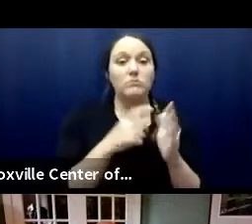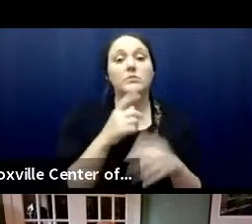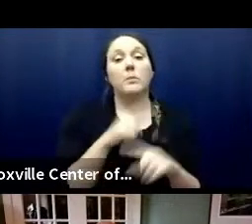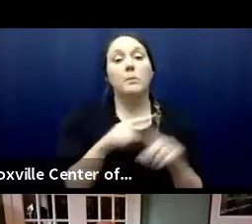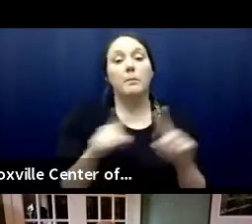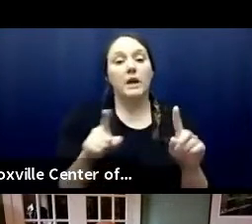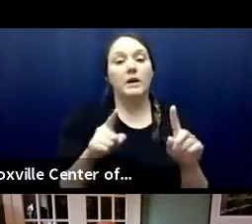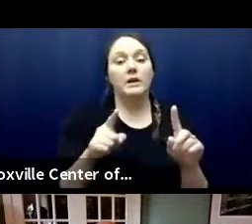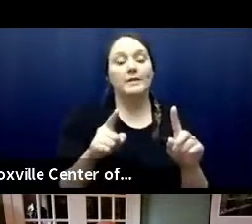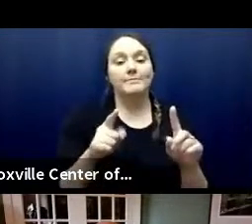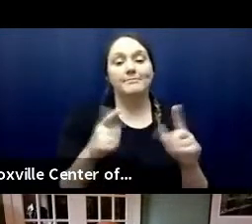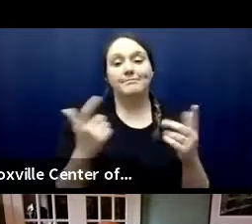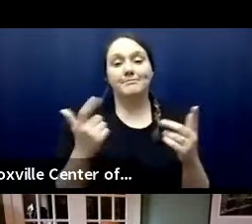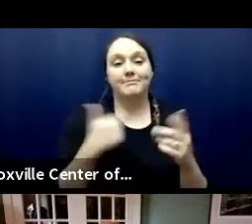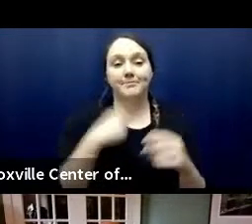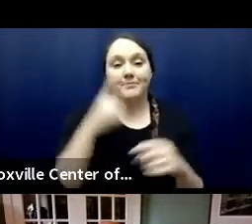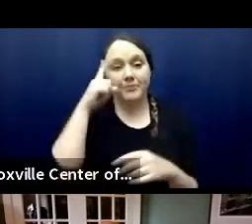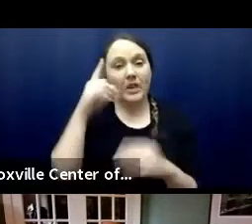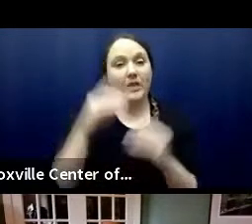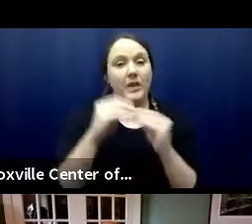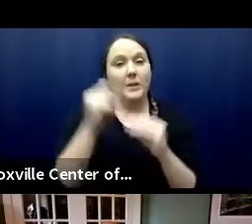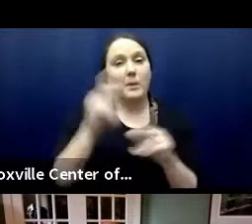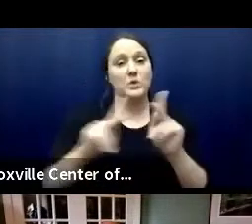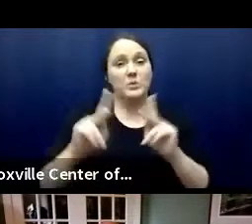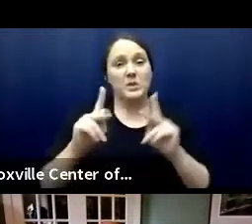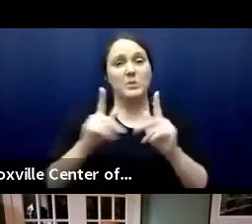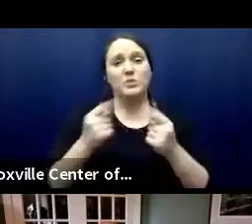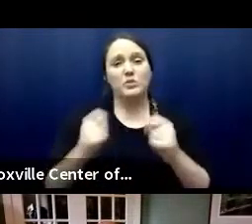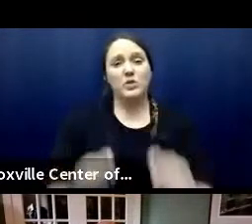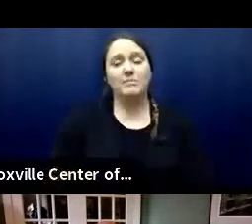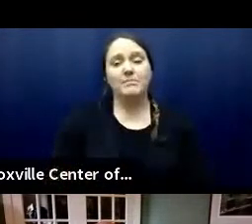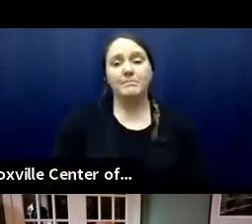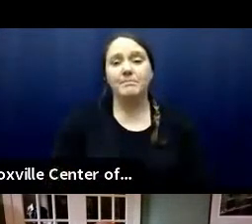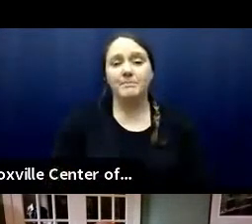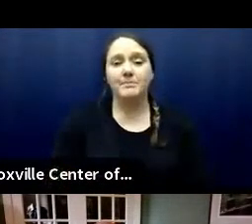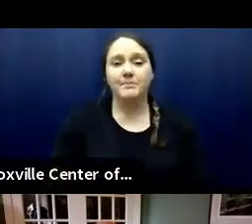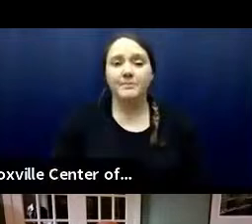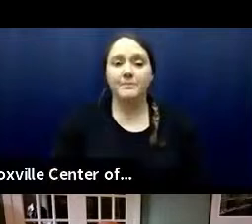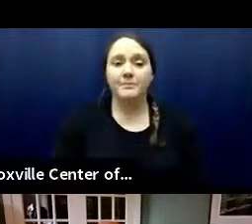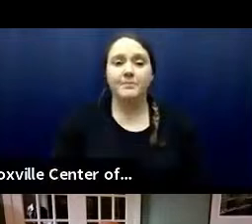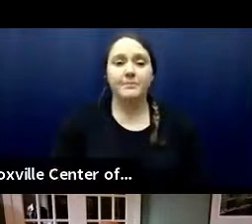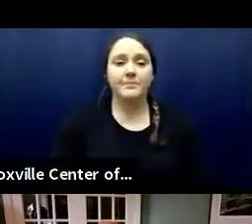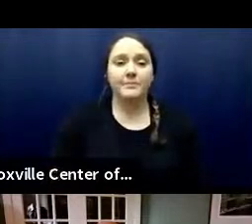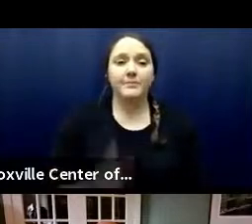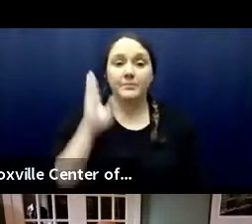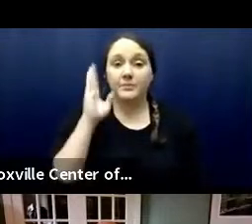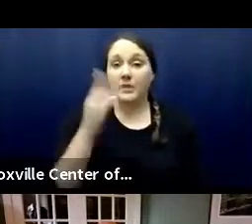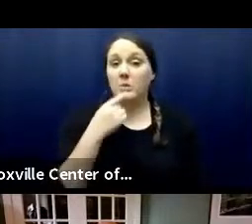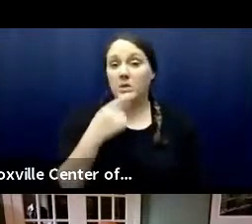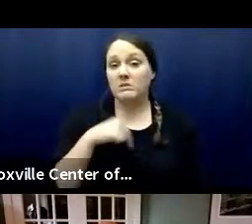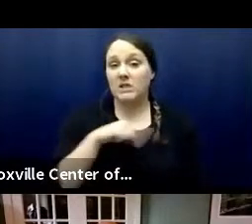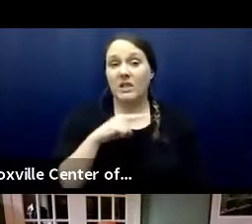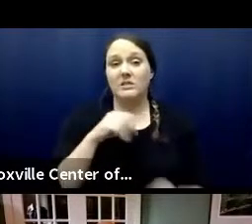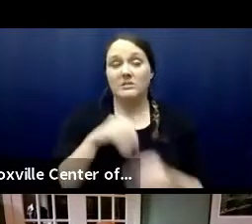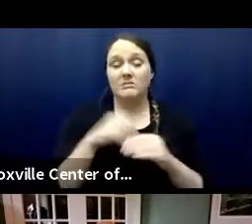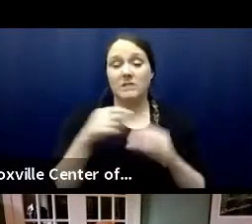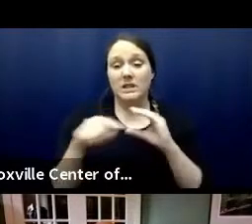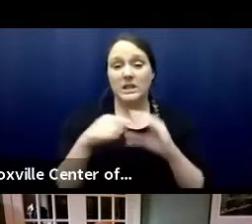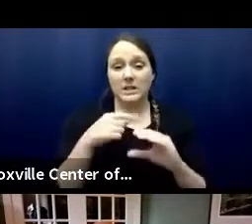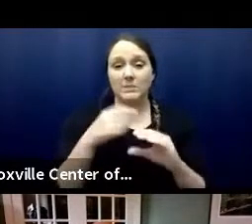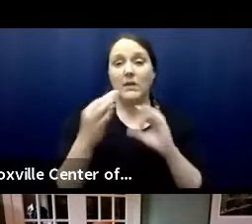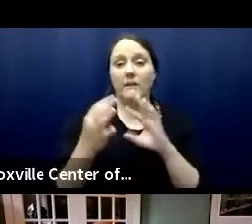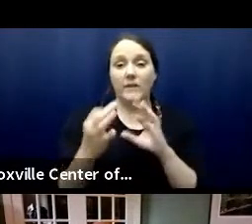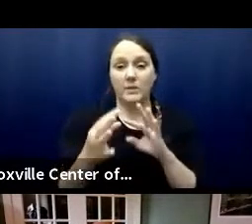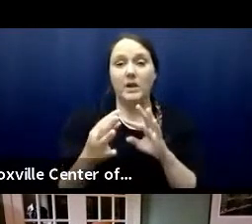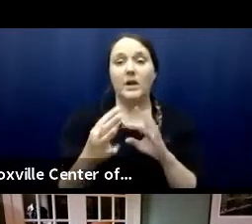But I think most people are really trying, and they'll tell us that in their emails and in their